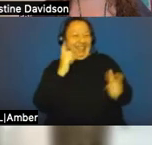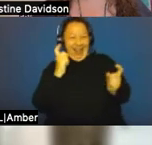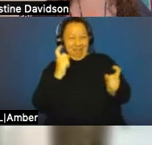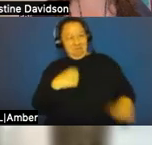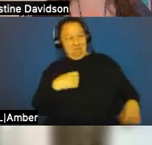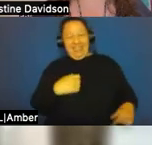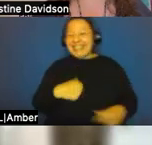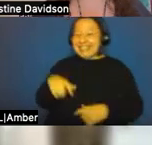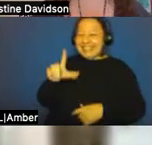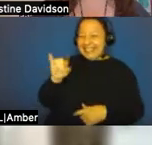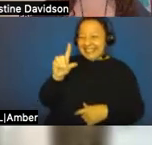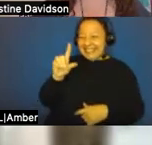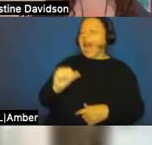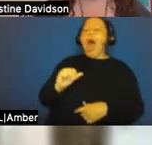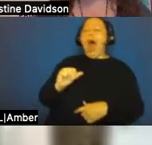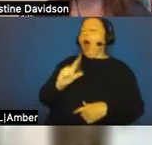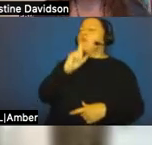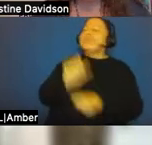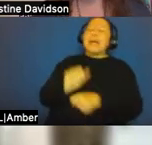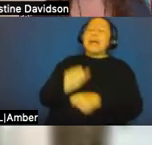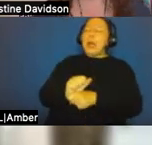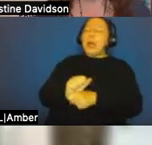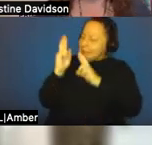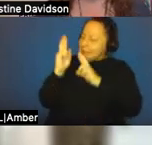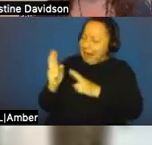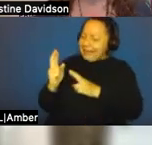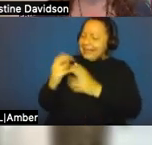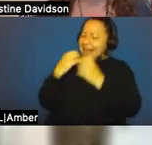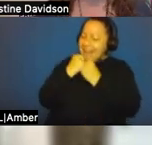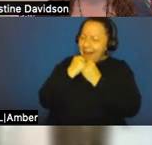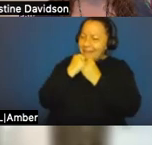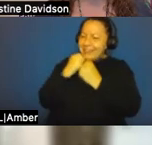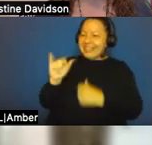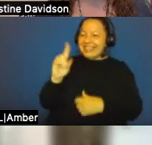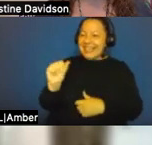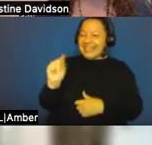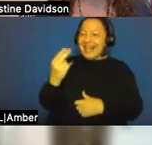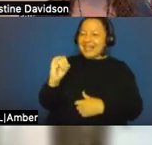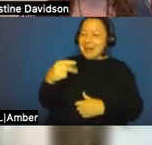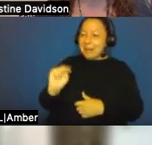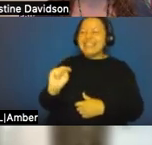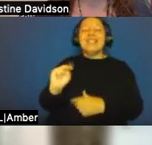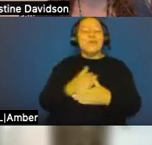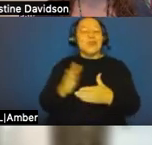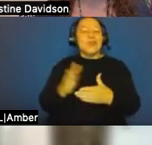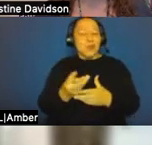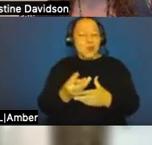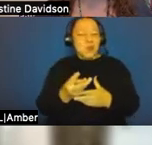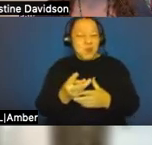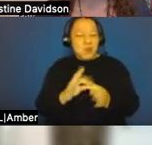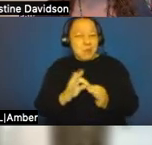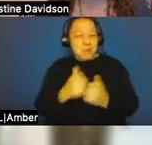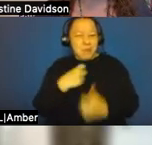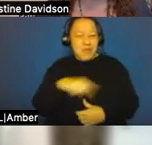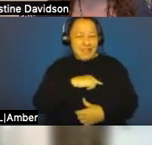our deeply respected and loved Linda Thompson to say a few words. Would